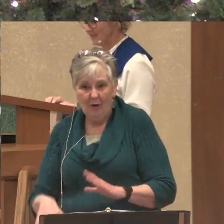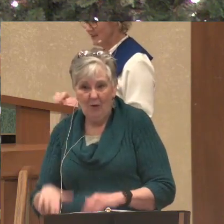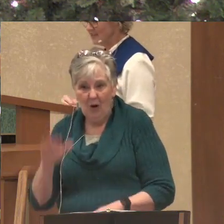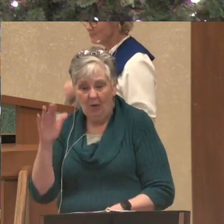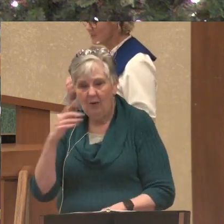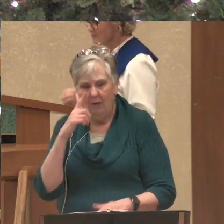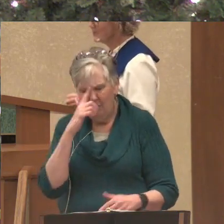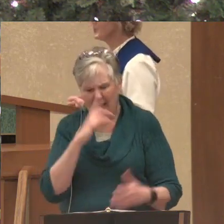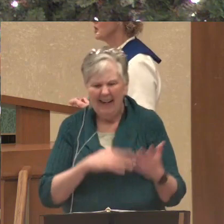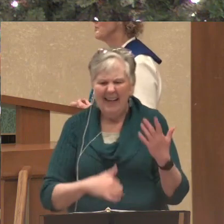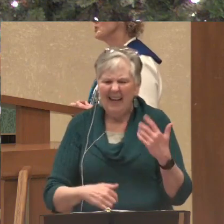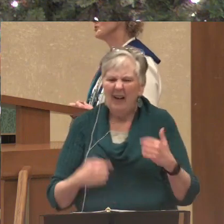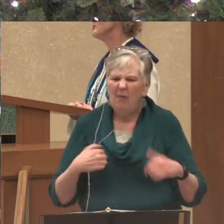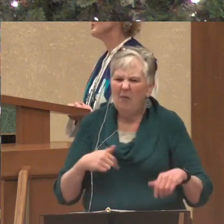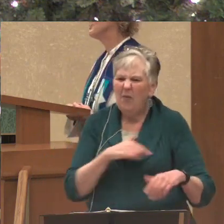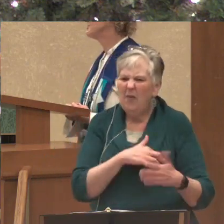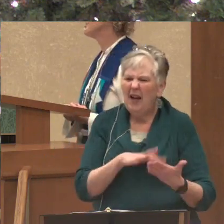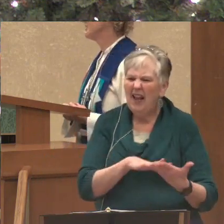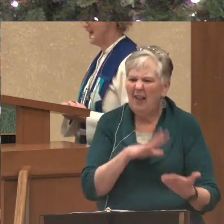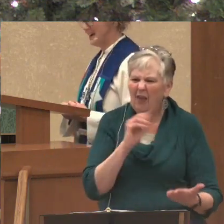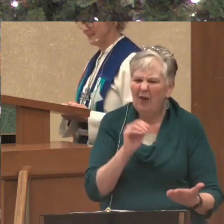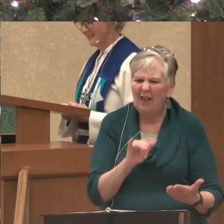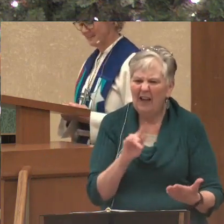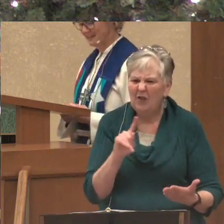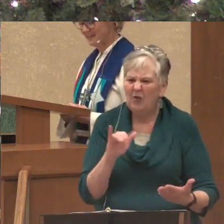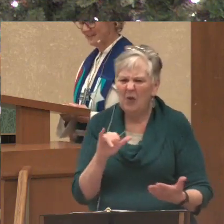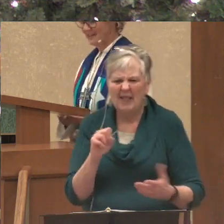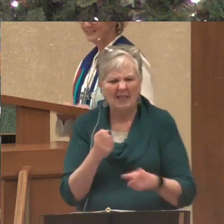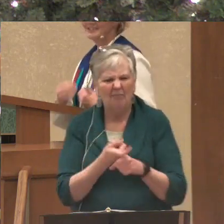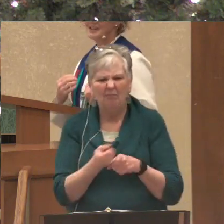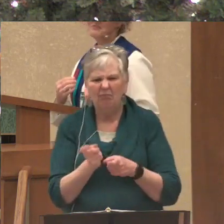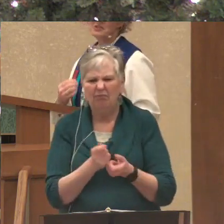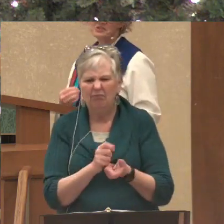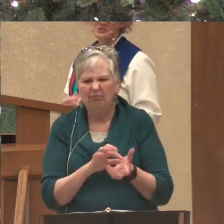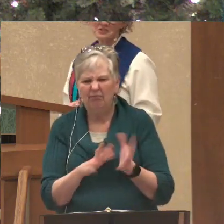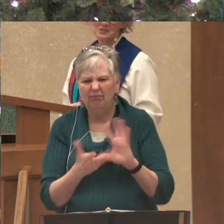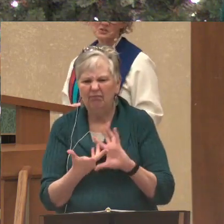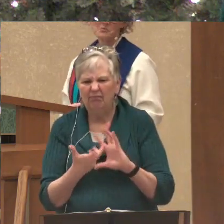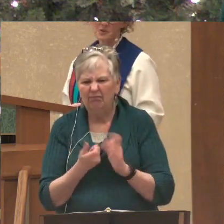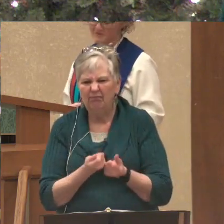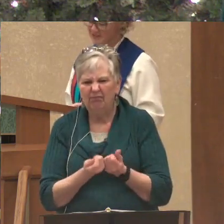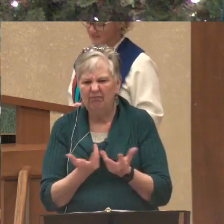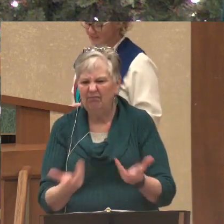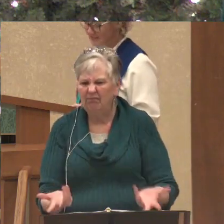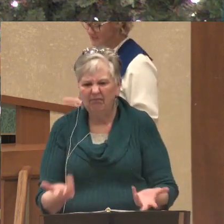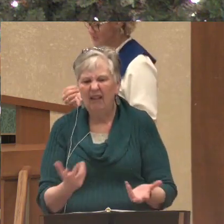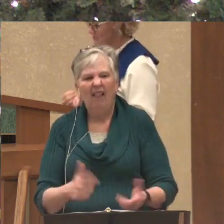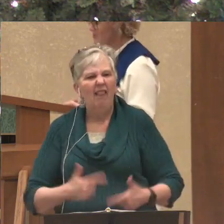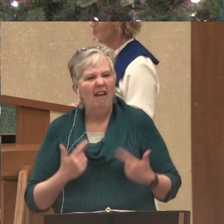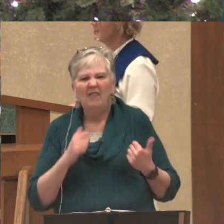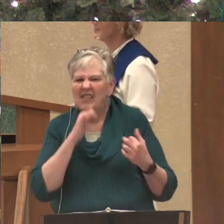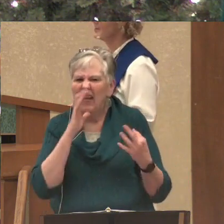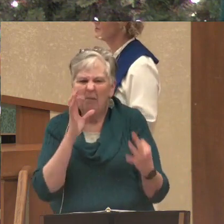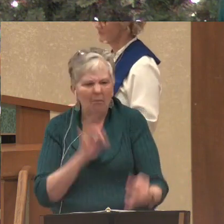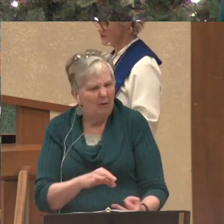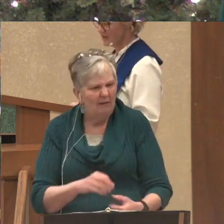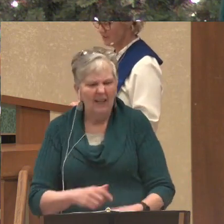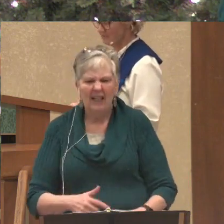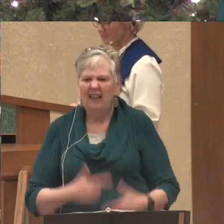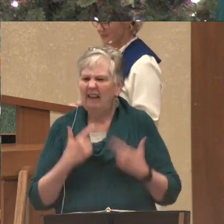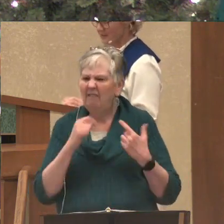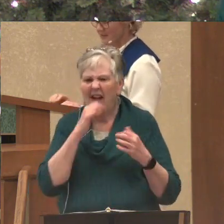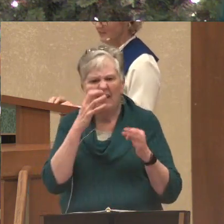out. The people in the commercials are just acting. Life isn't so perfect. Simple and